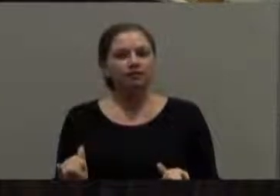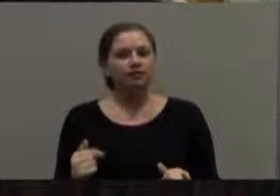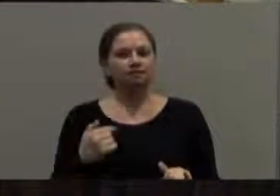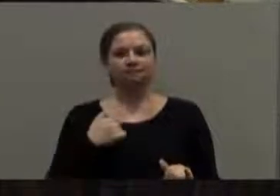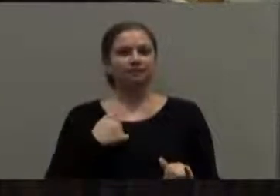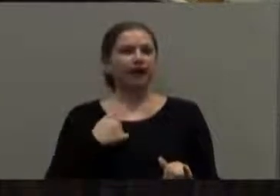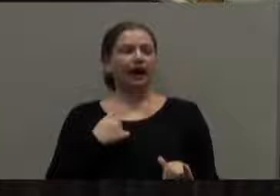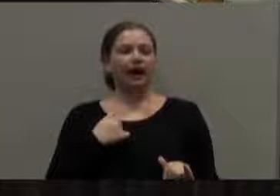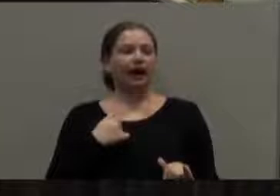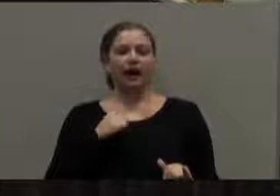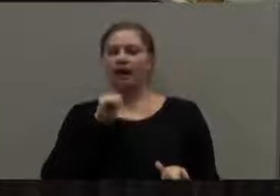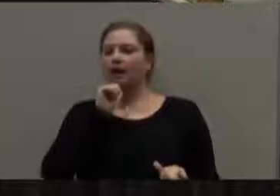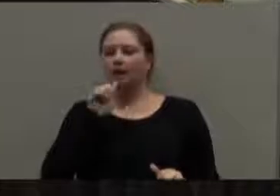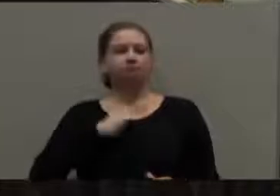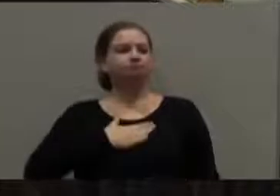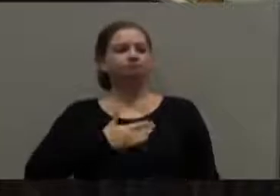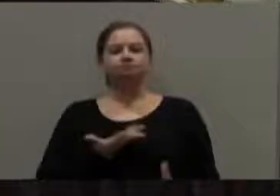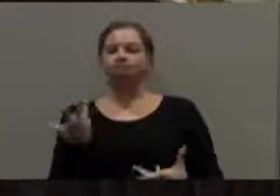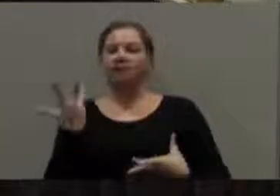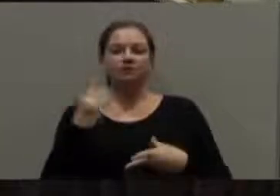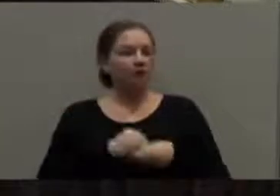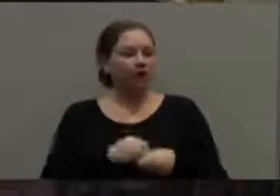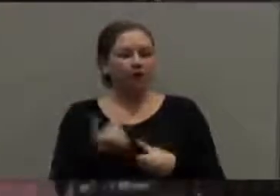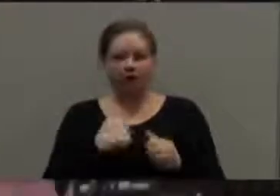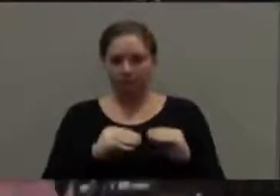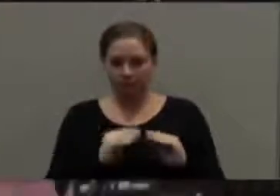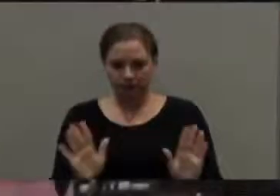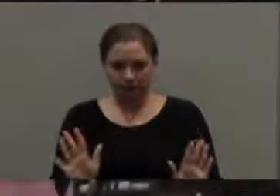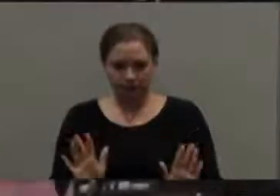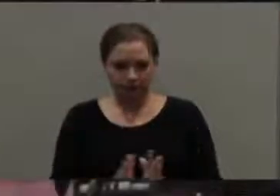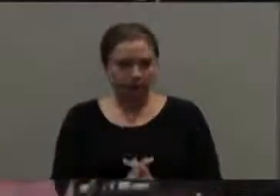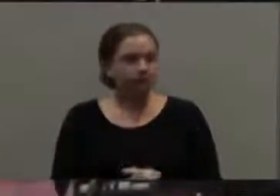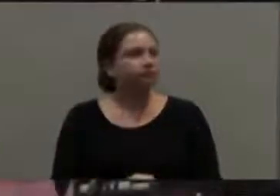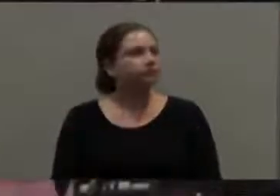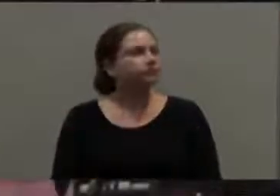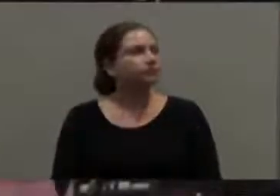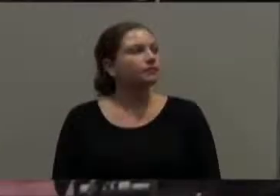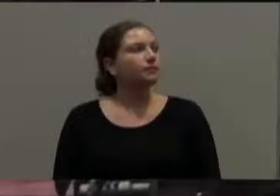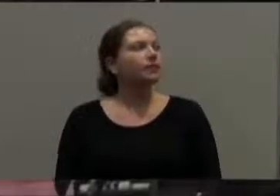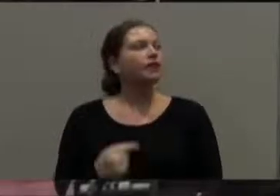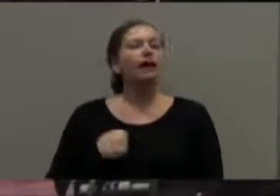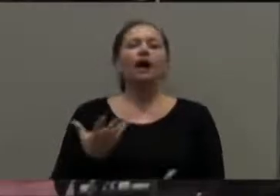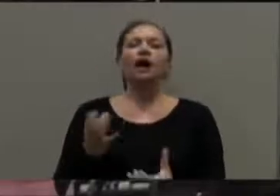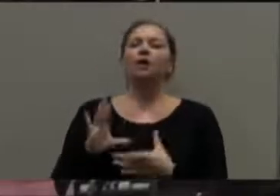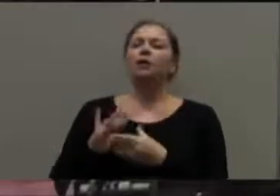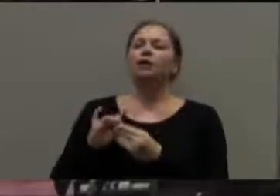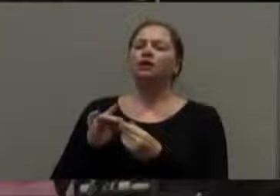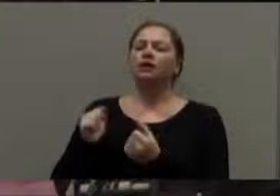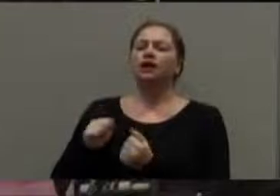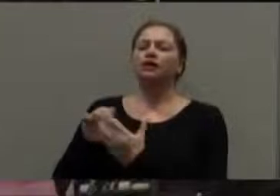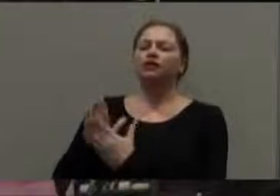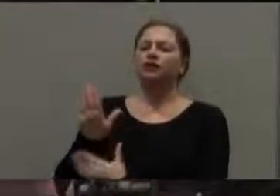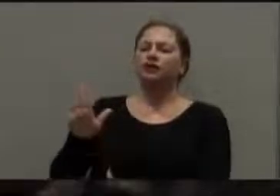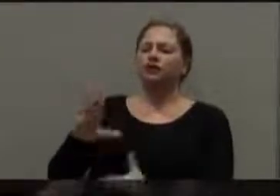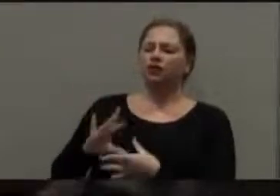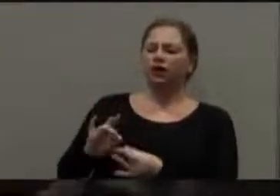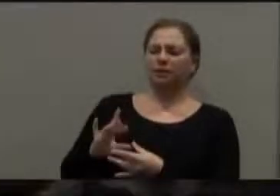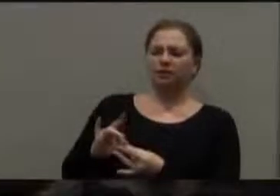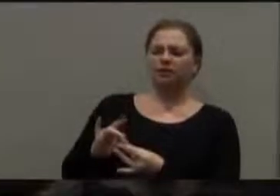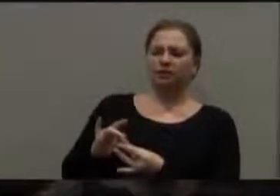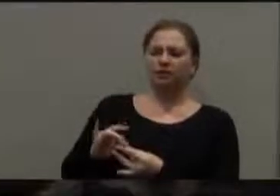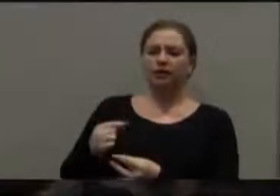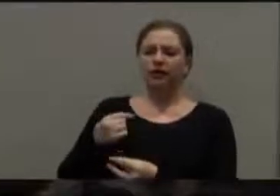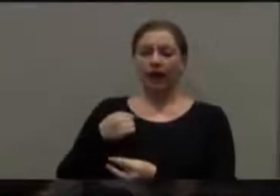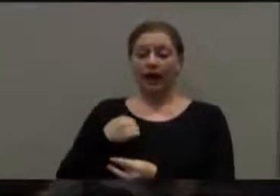not willingly be a part of it. Ms. Babb? I would like to address what you talked about, Mr. McMillan. I coming into